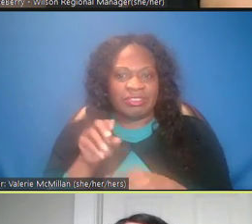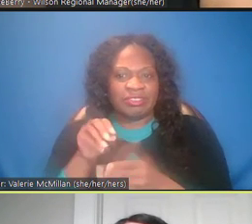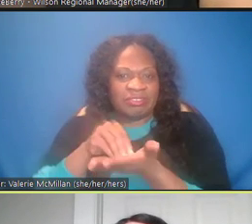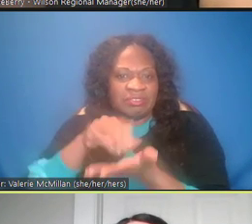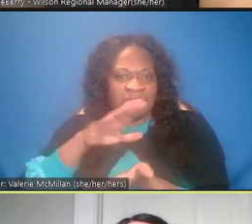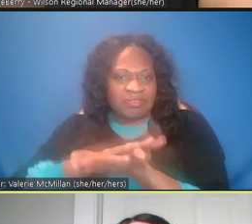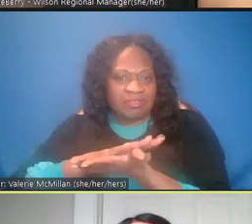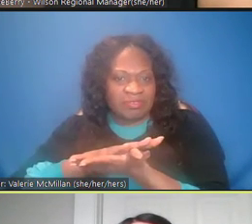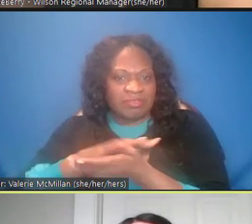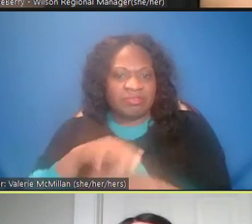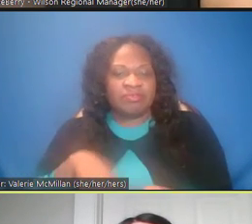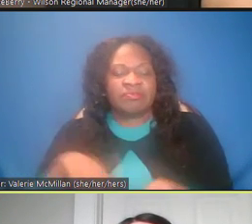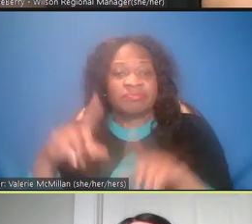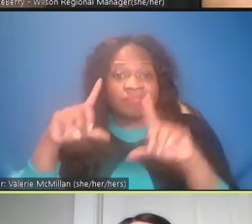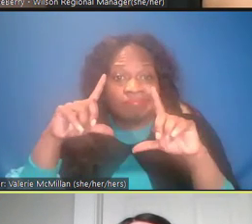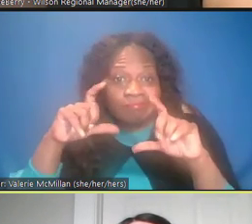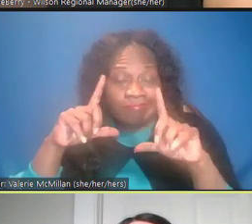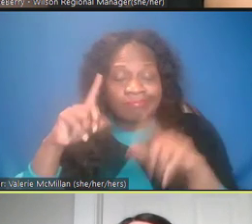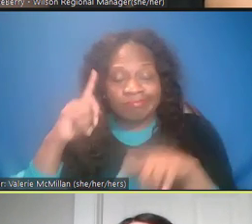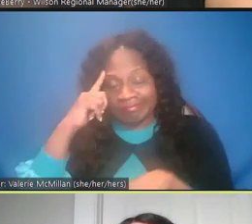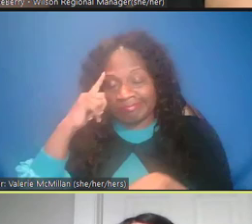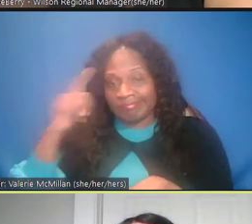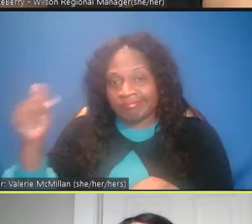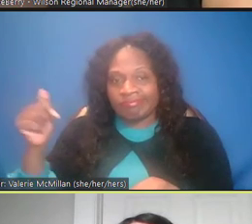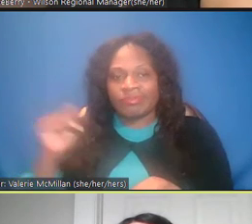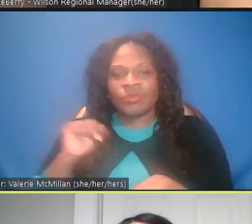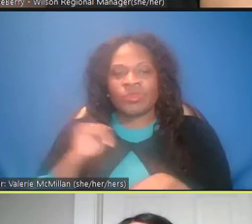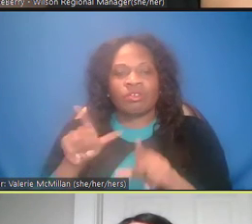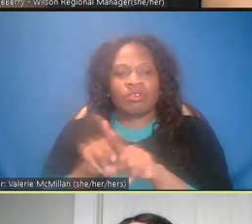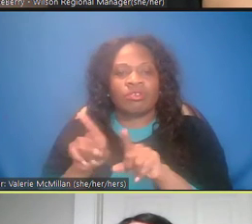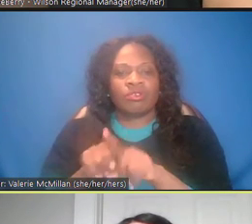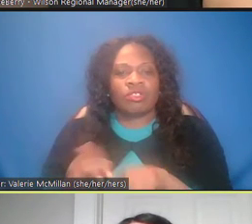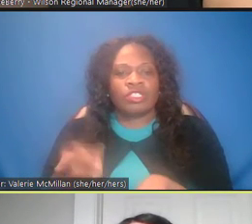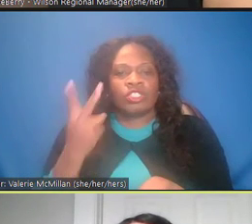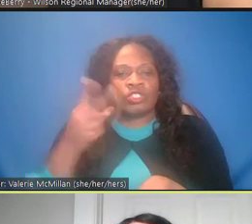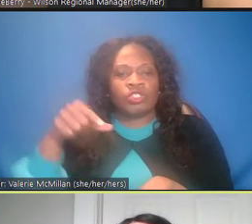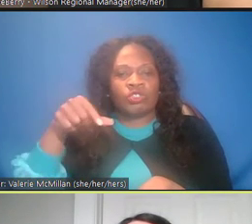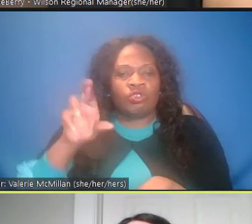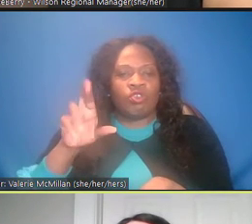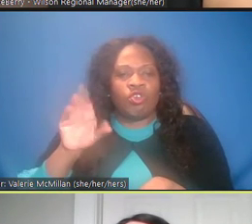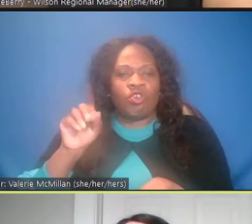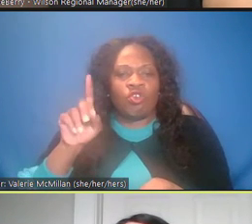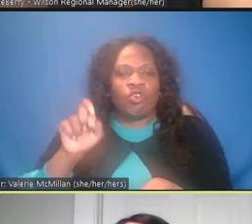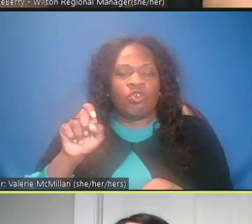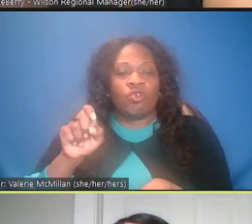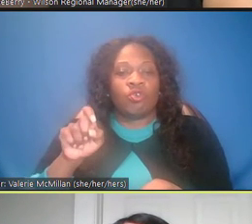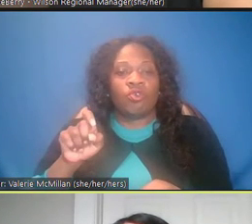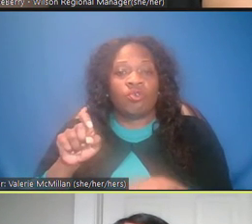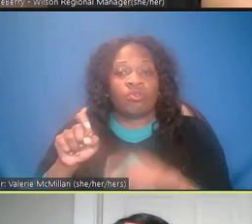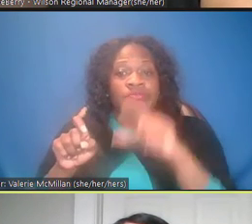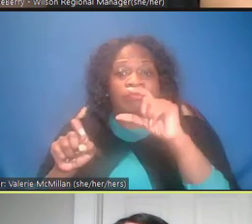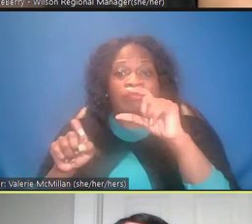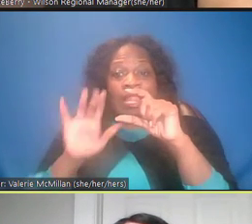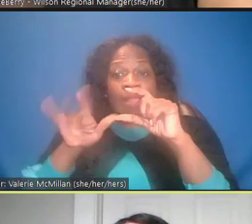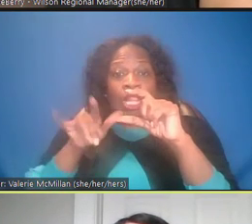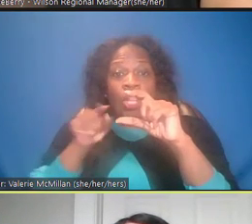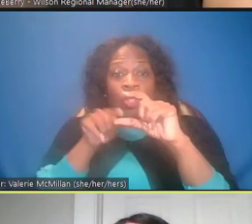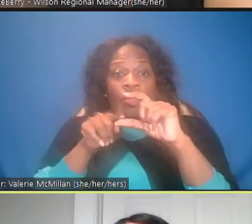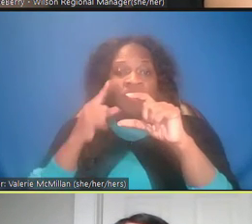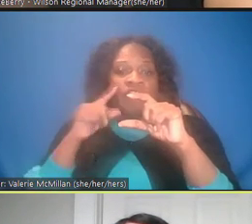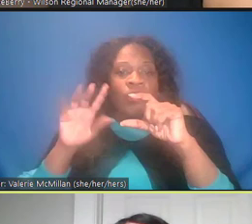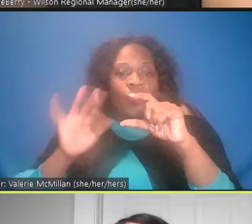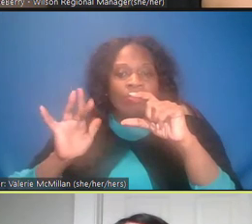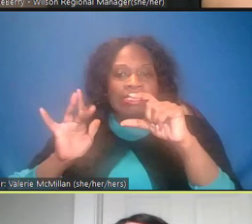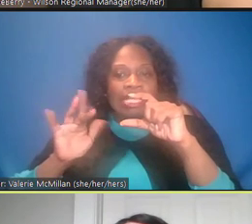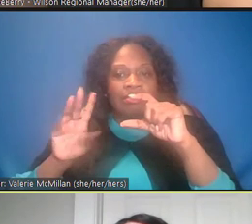that down, take a picture of this slide, and we do also have 2 QR codes. The one in the middle is for our